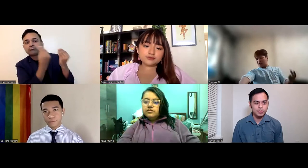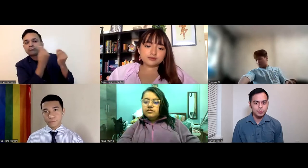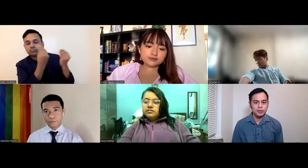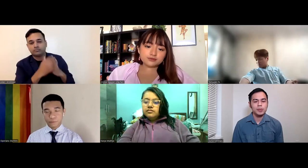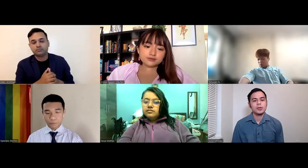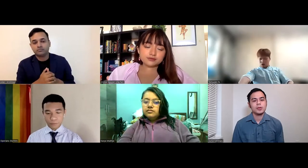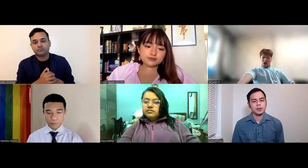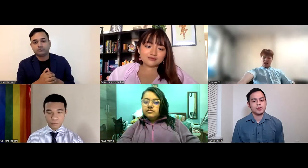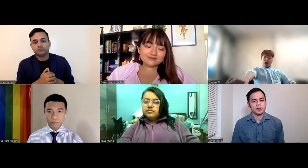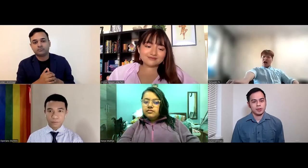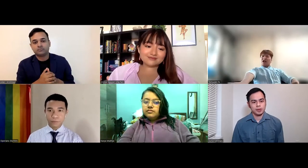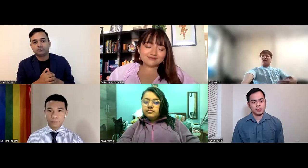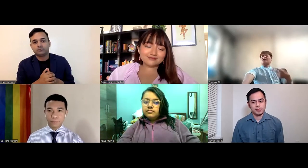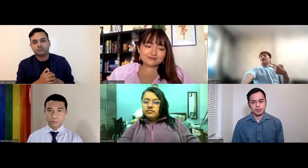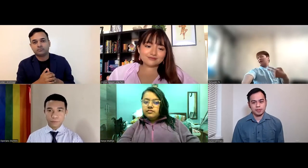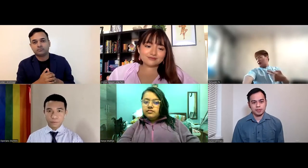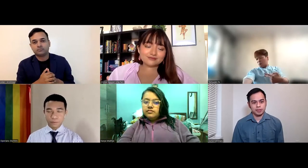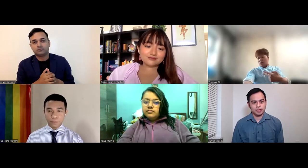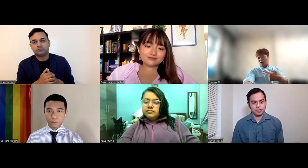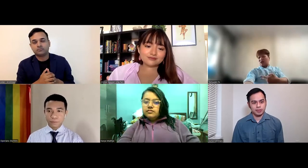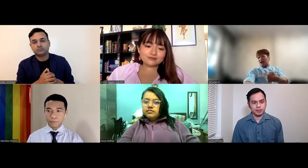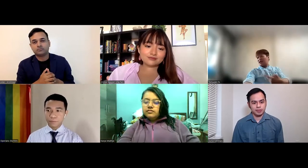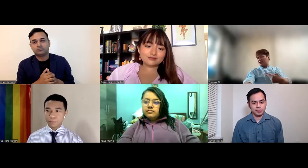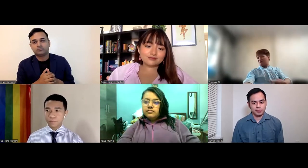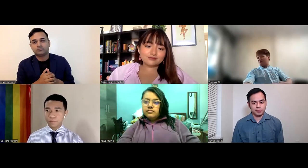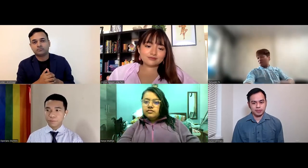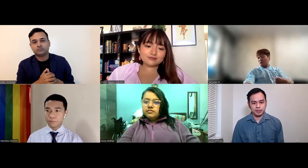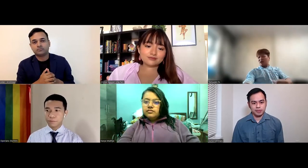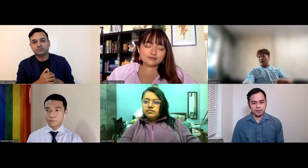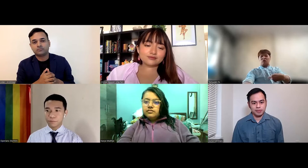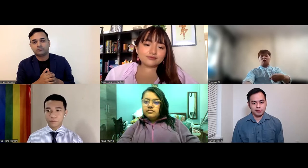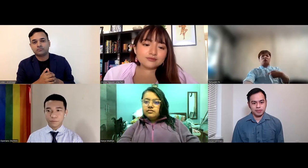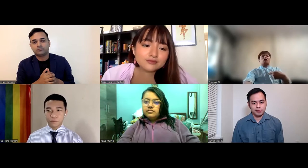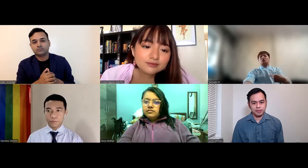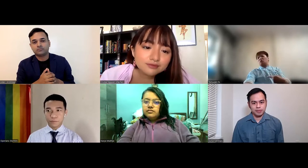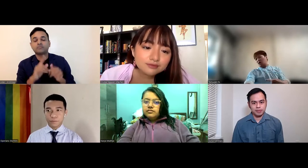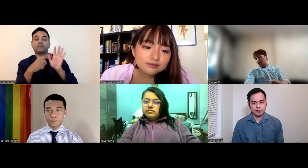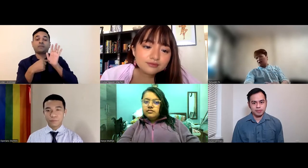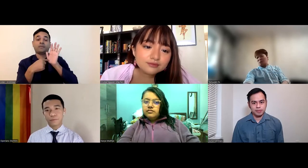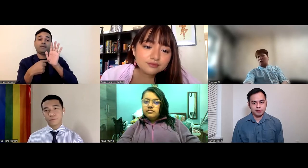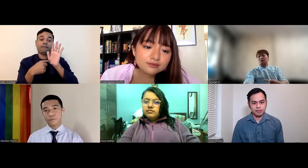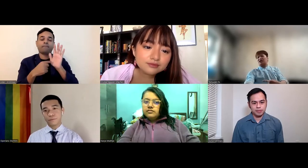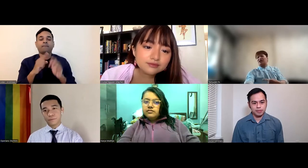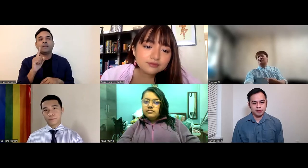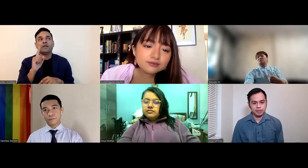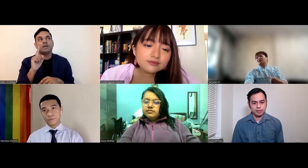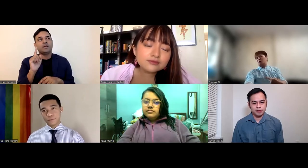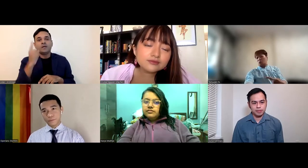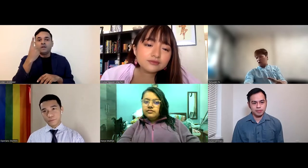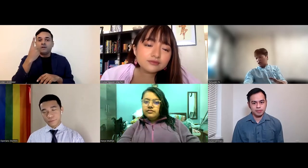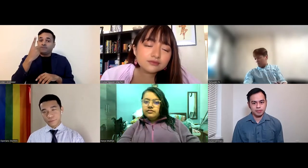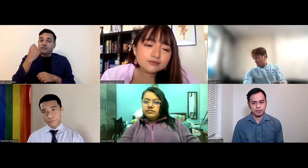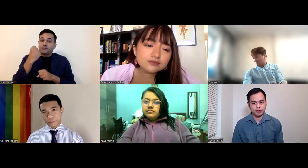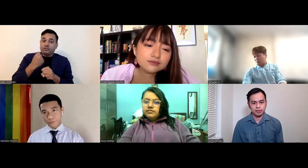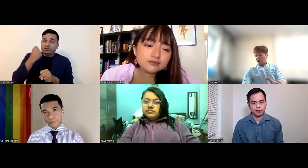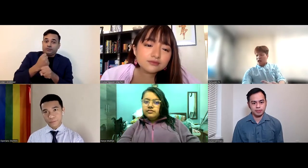when I was at the eighth grade, my program that I was receiving, or education that I was receiving, was equivalent to third